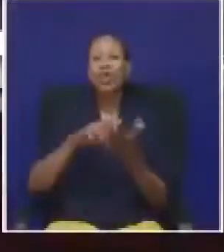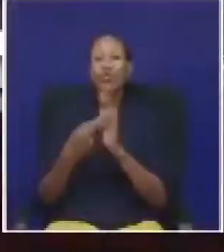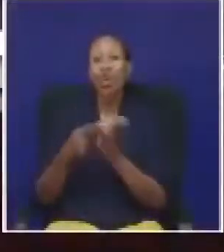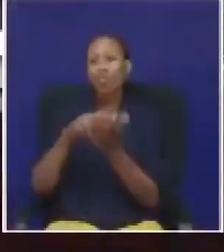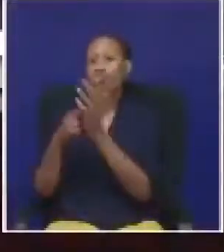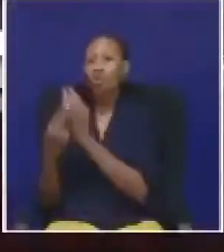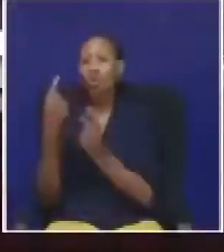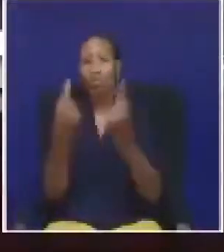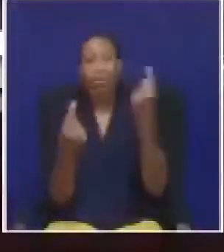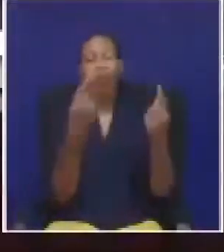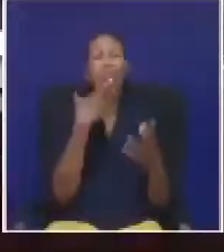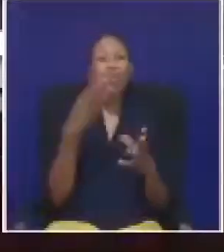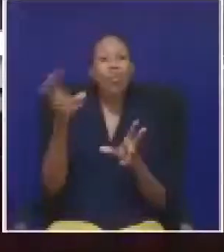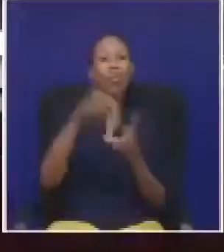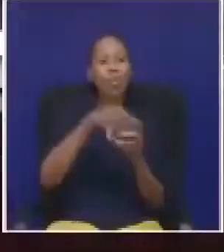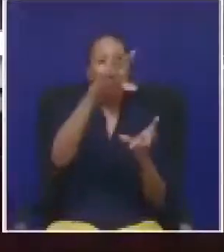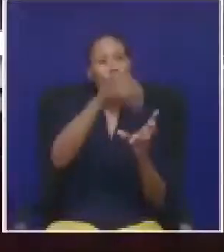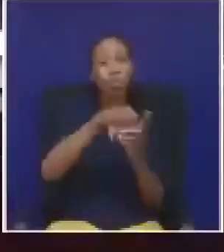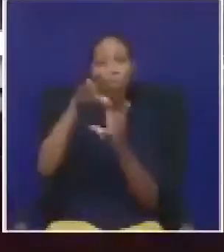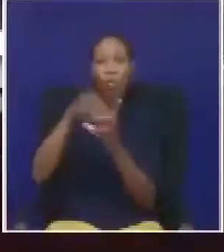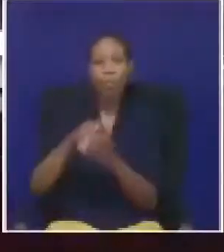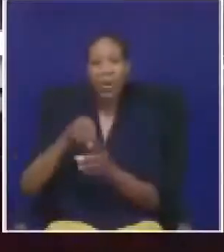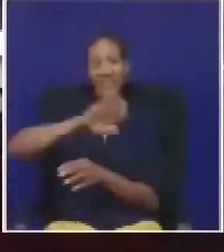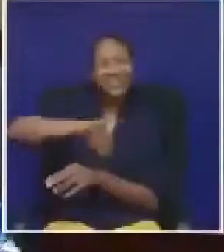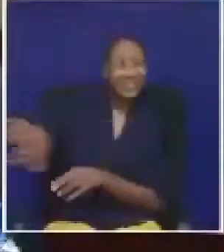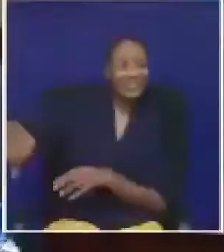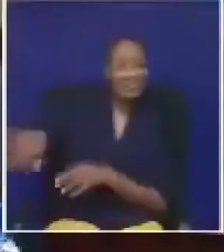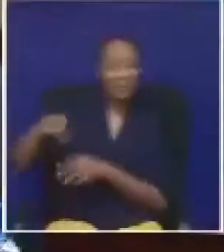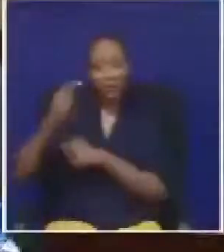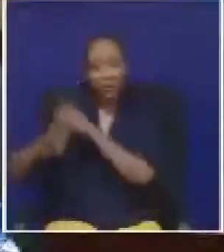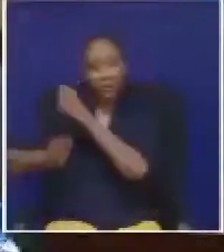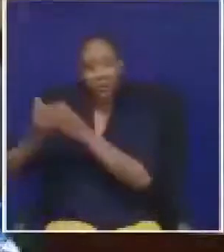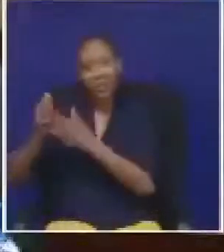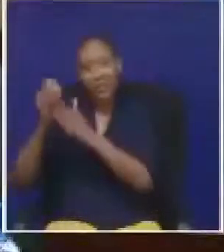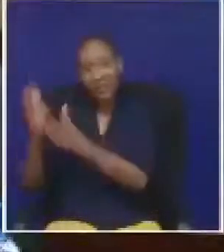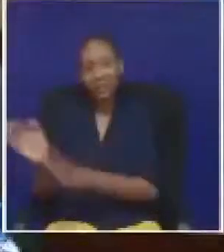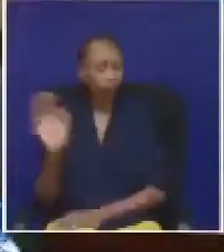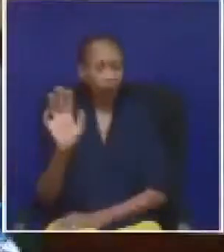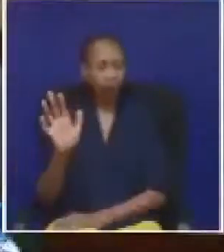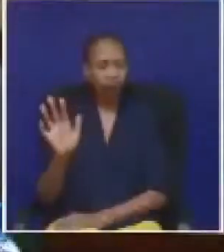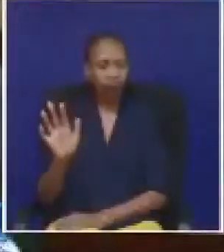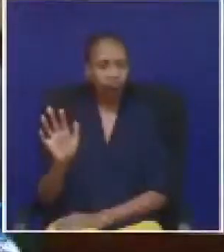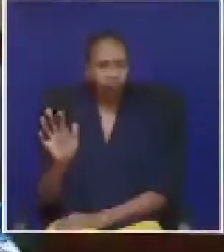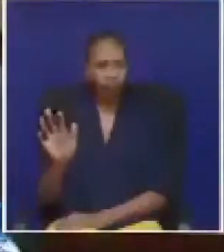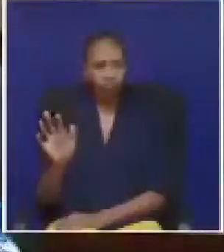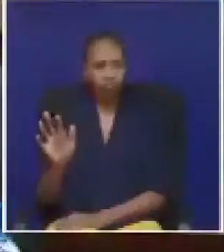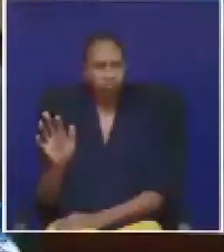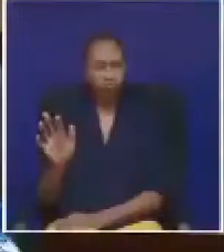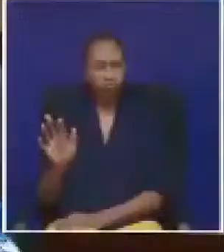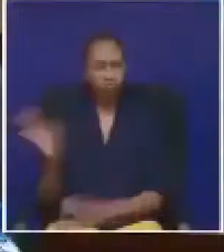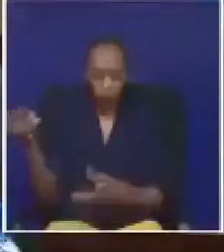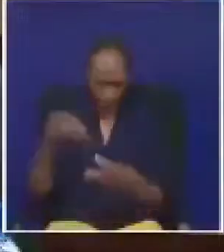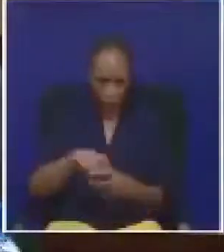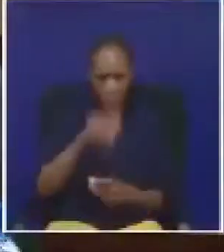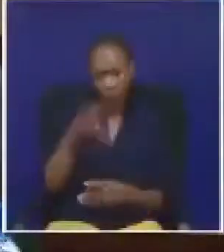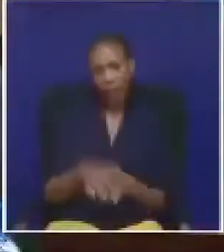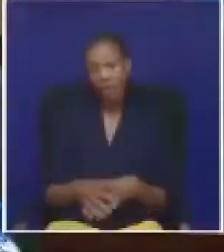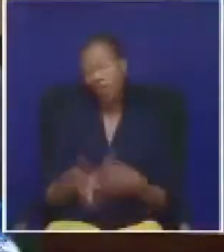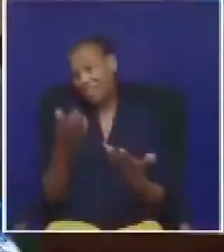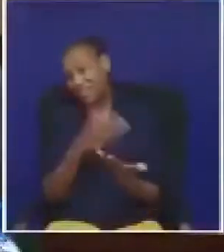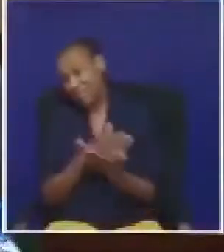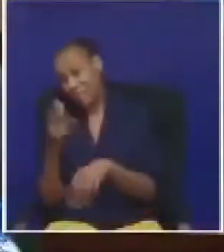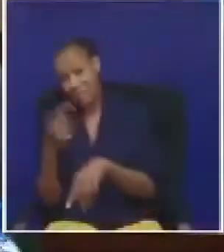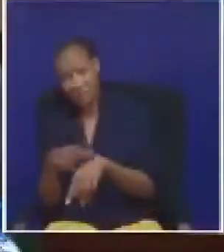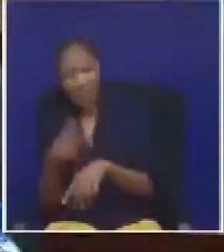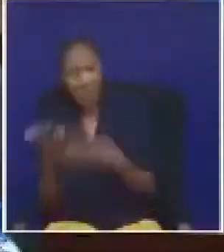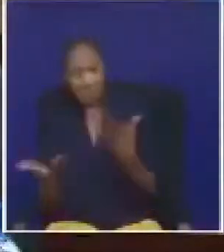in the DDM, we don't leave the traditional leaders behind. It may well be that maybe there's some area